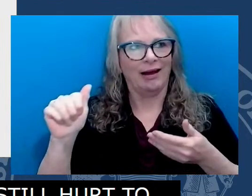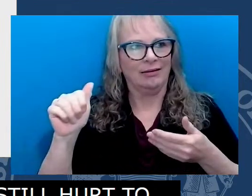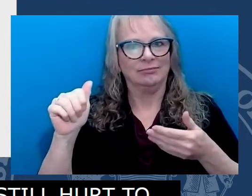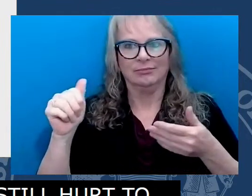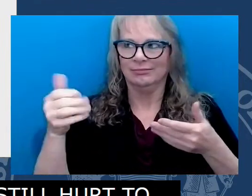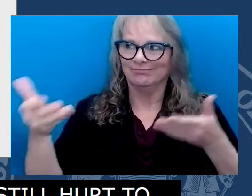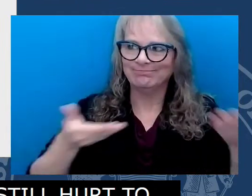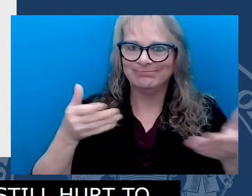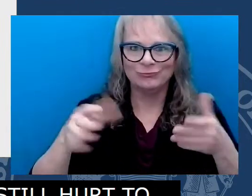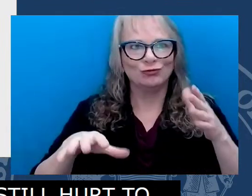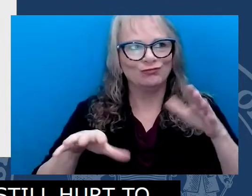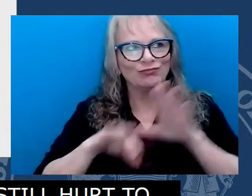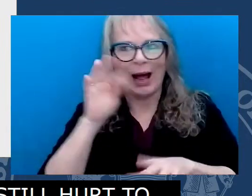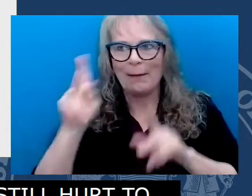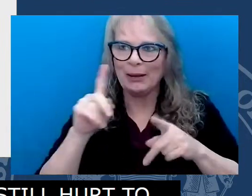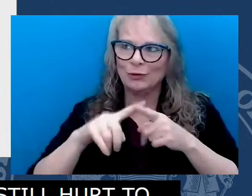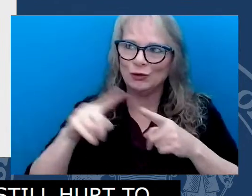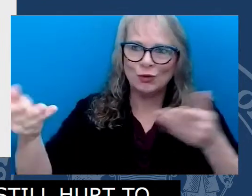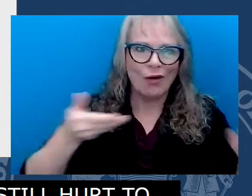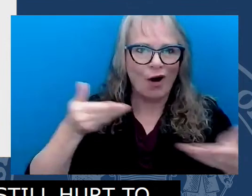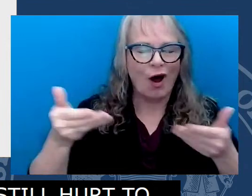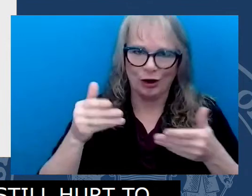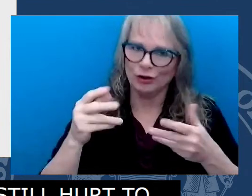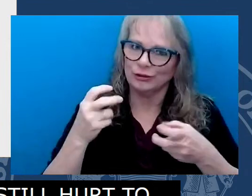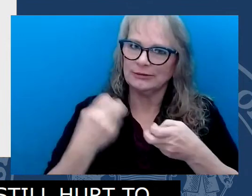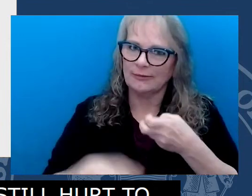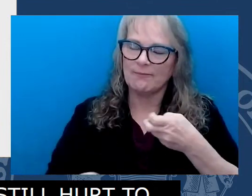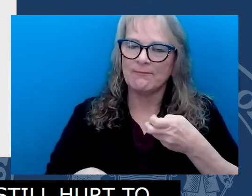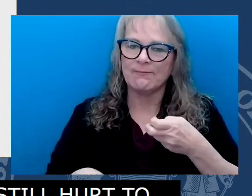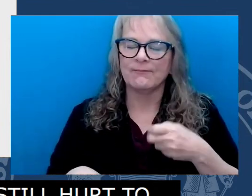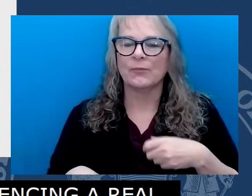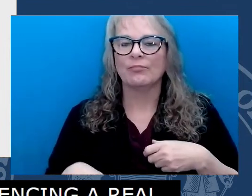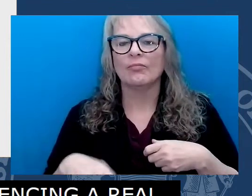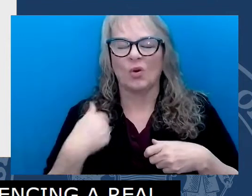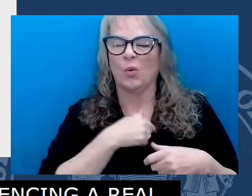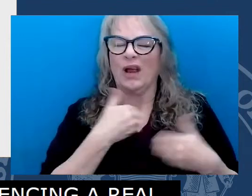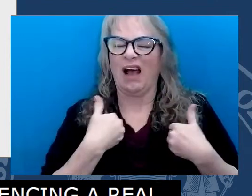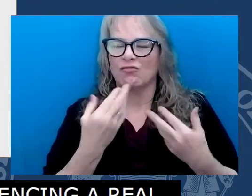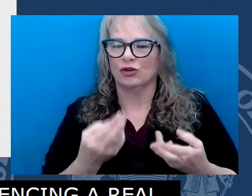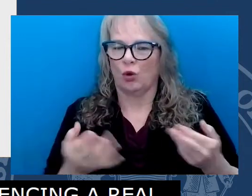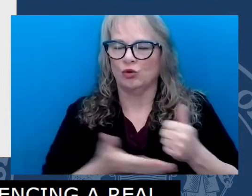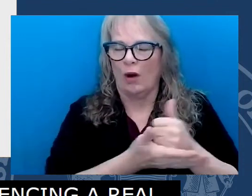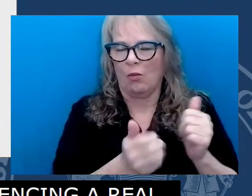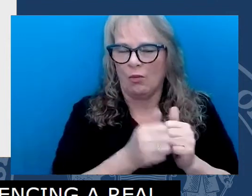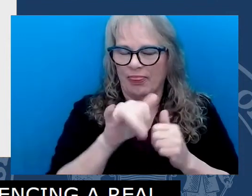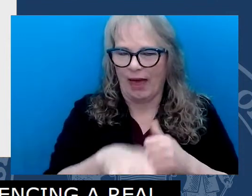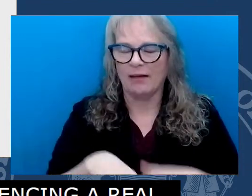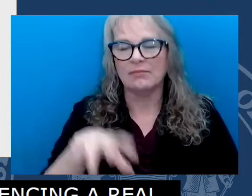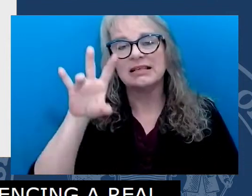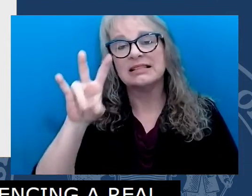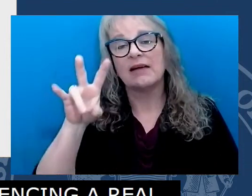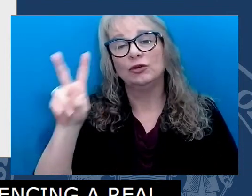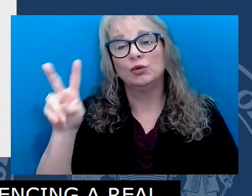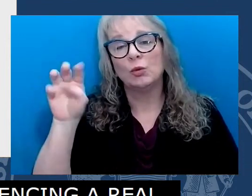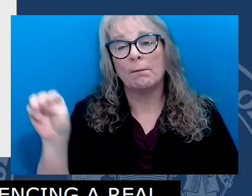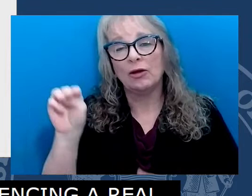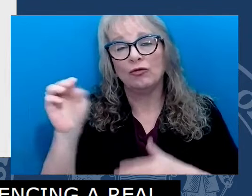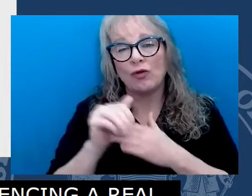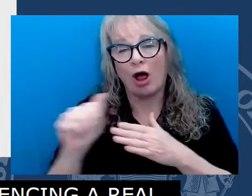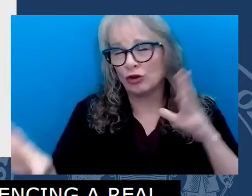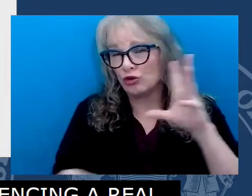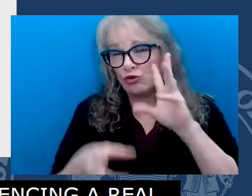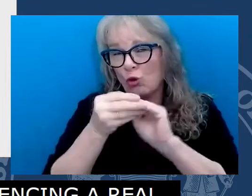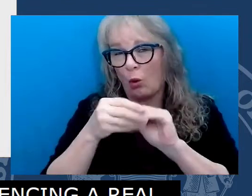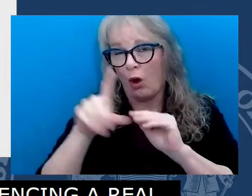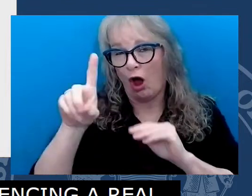we've provided some resources to help them out there. $72 million of a total $112 million to,